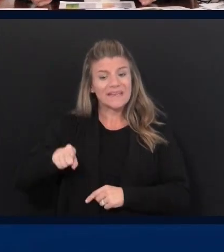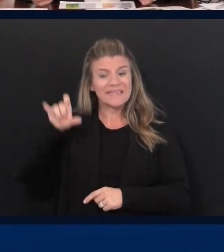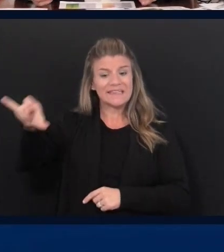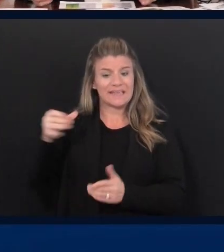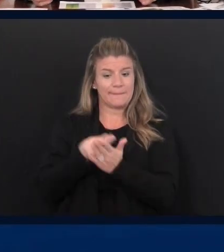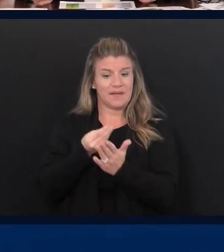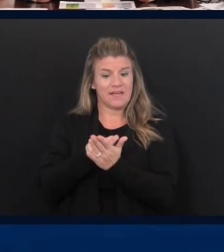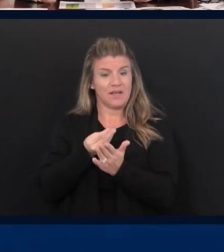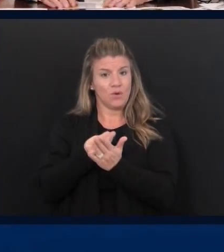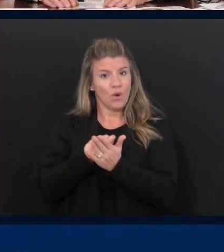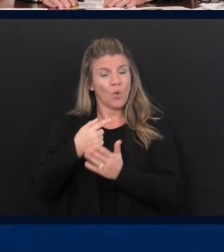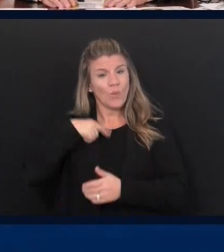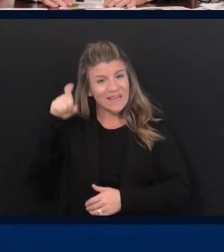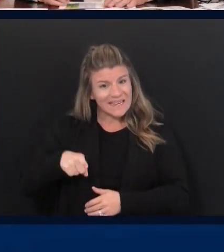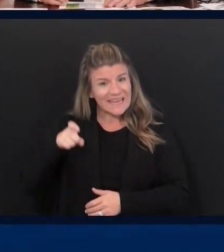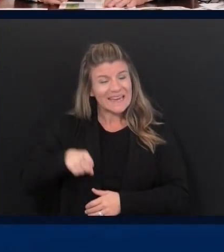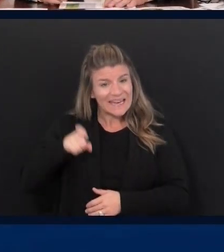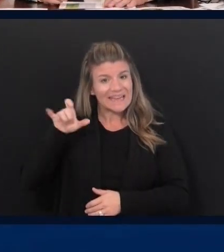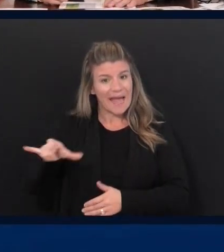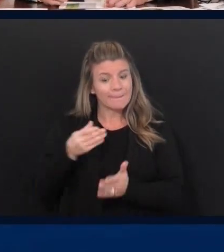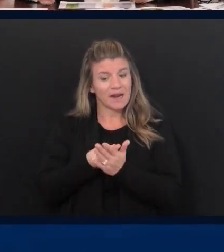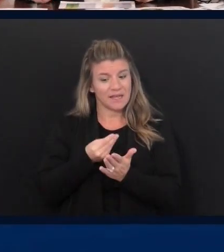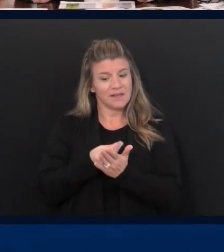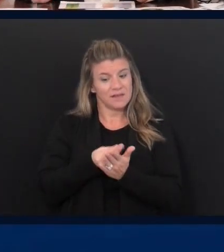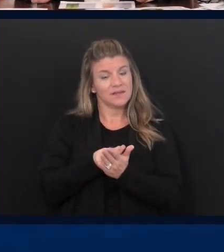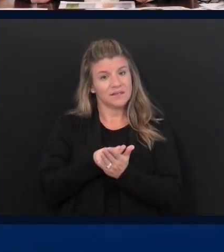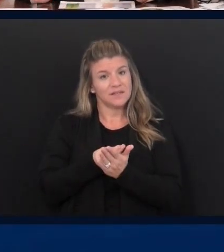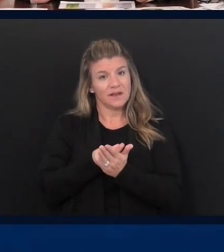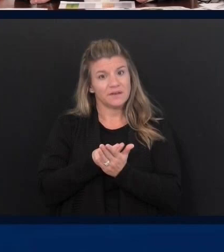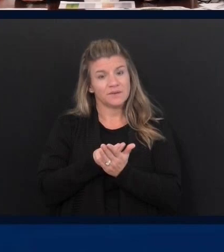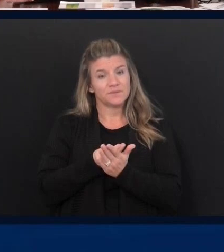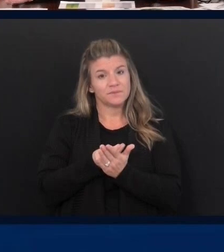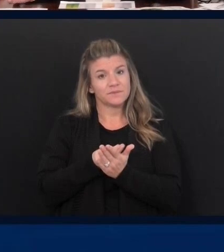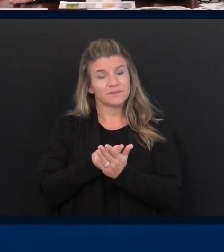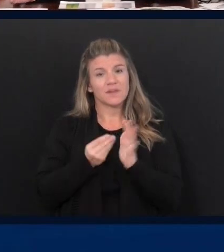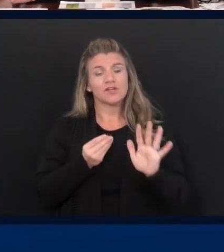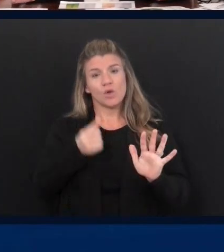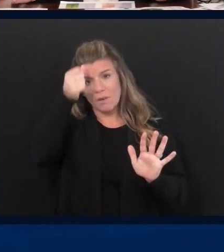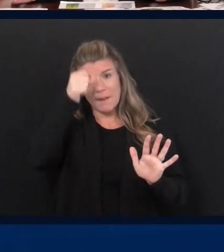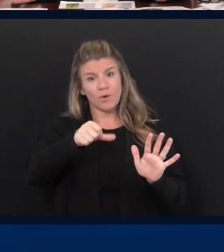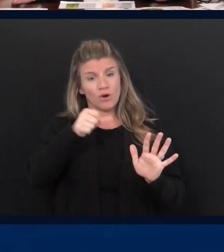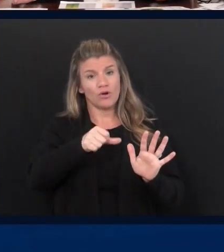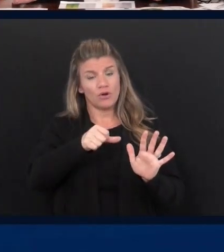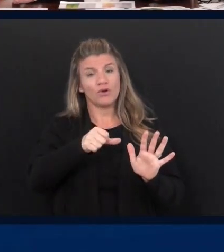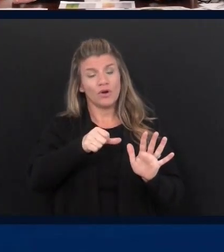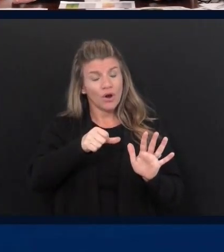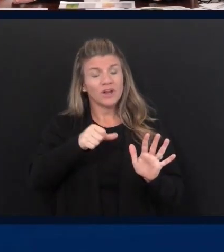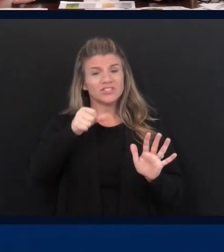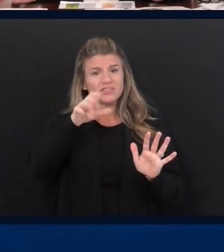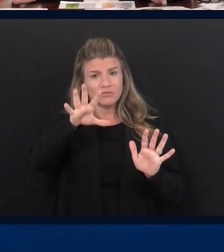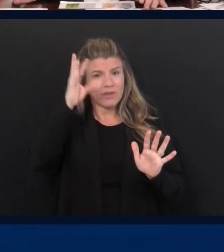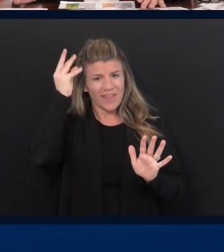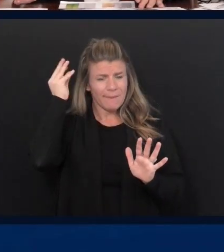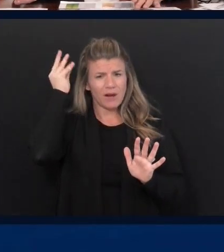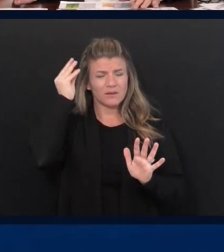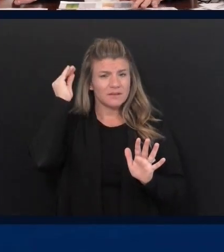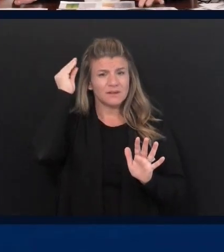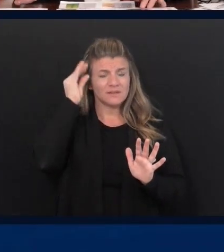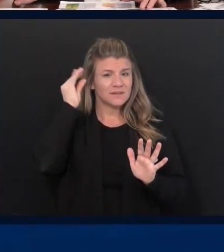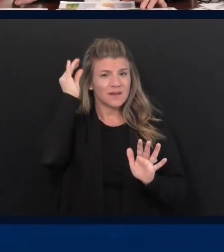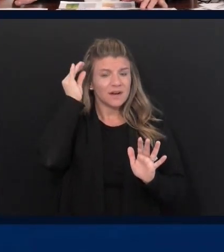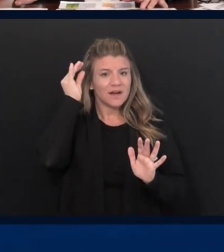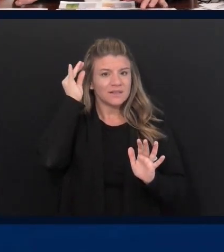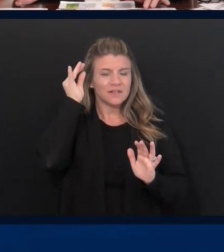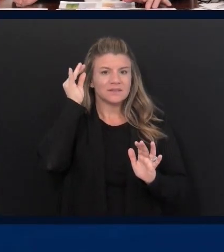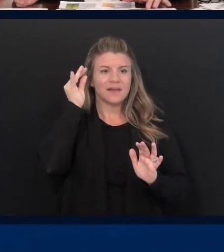need, and so just think about it. Just think about